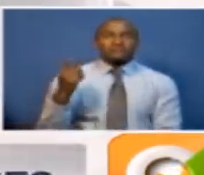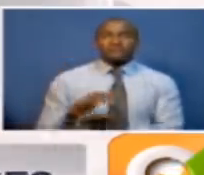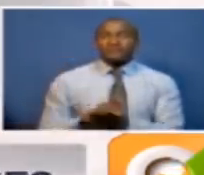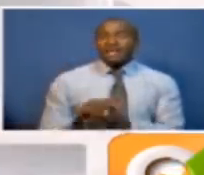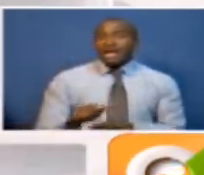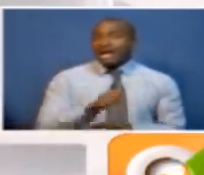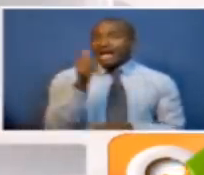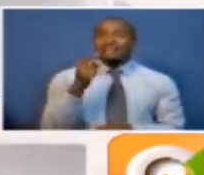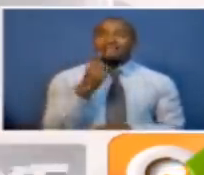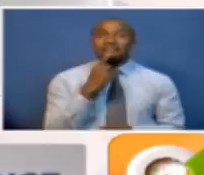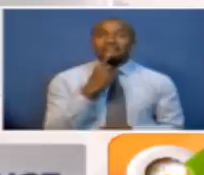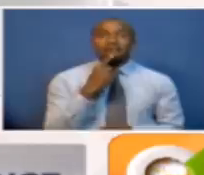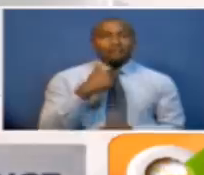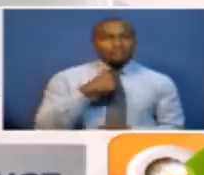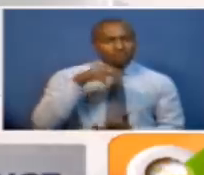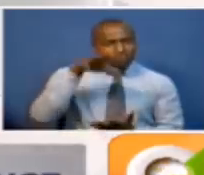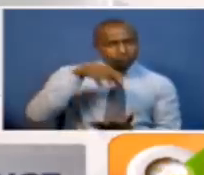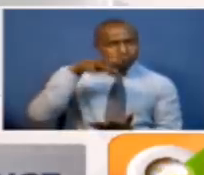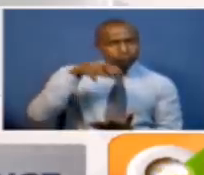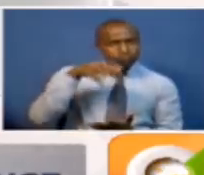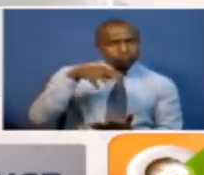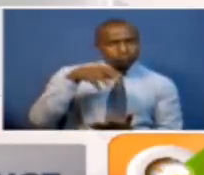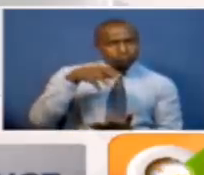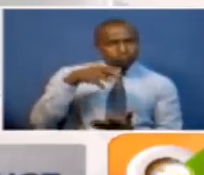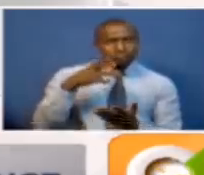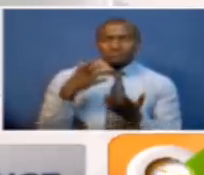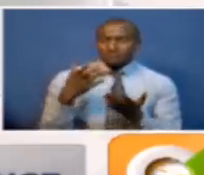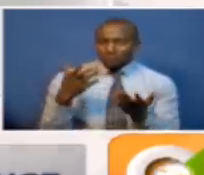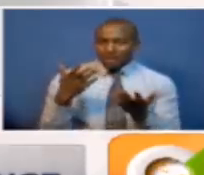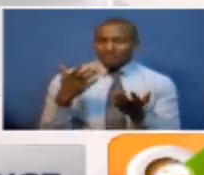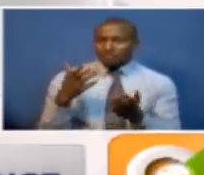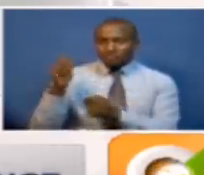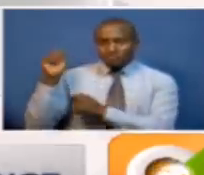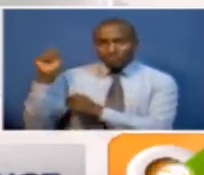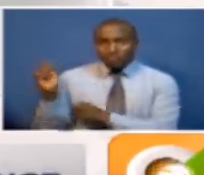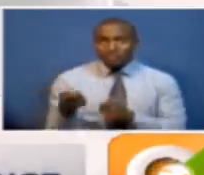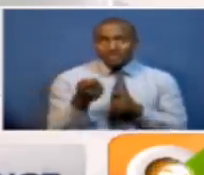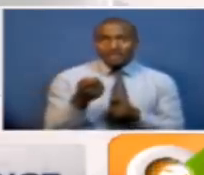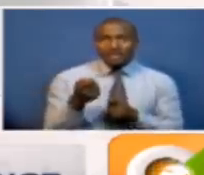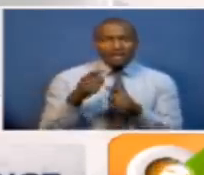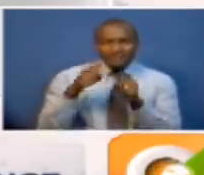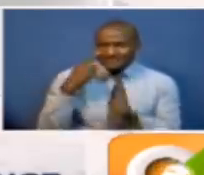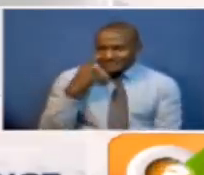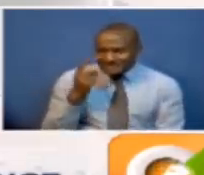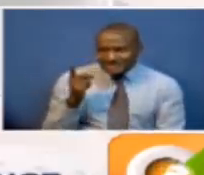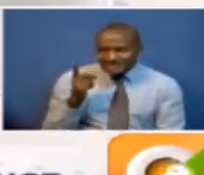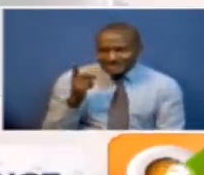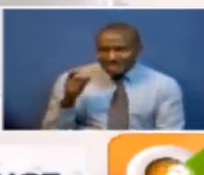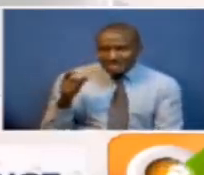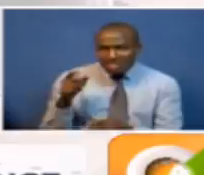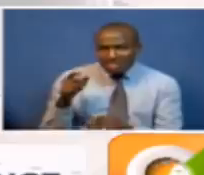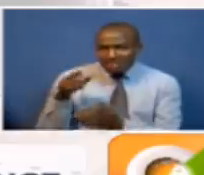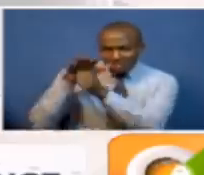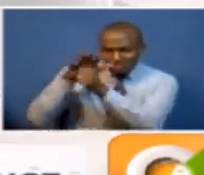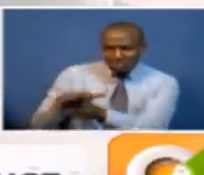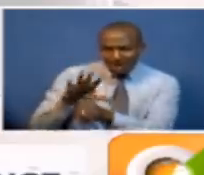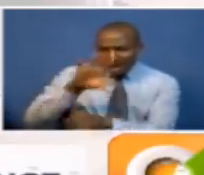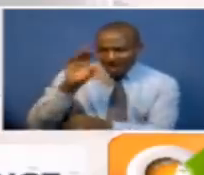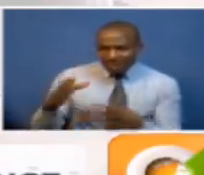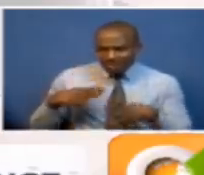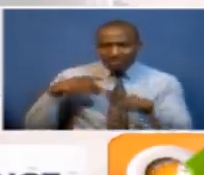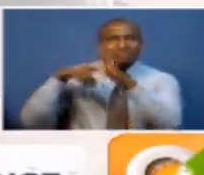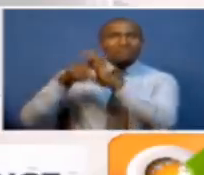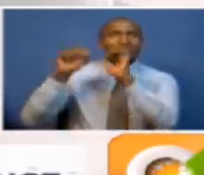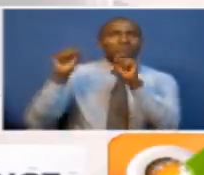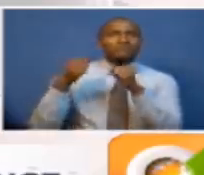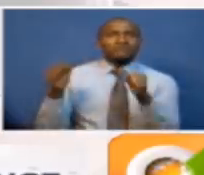"I usually shop at Chandarana Muthaiga branch. If this is the case, then I resist with immediate